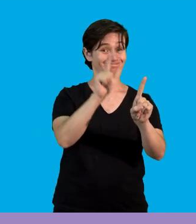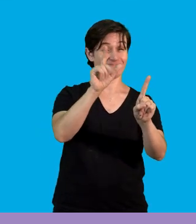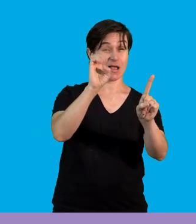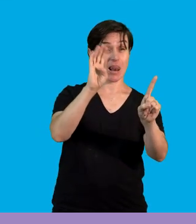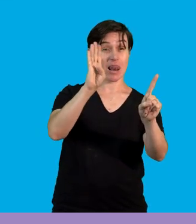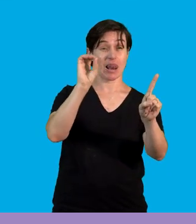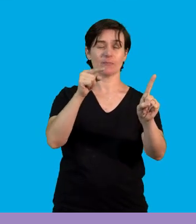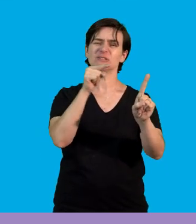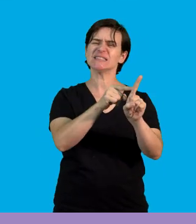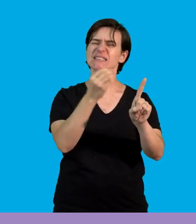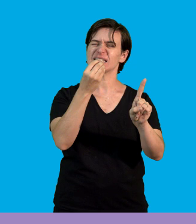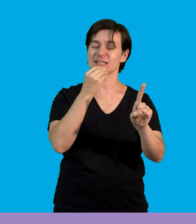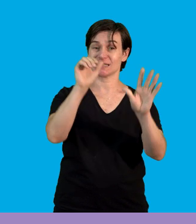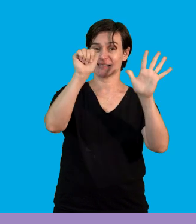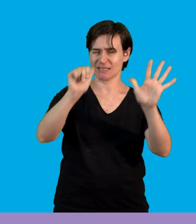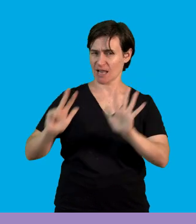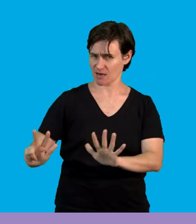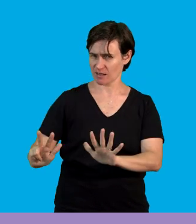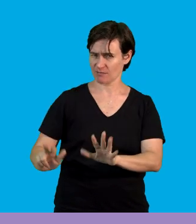Lebu eats 6/8